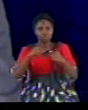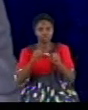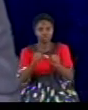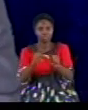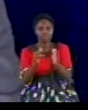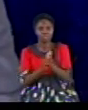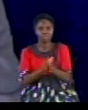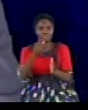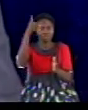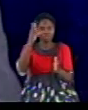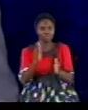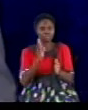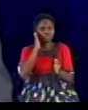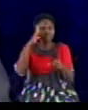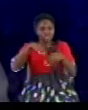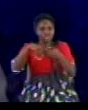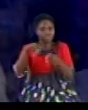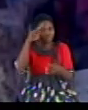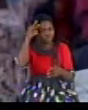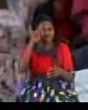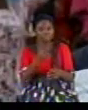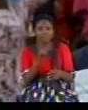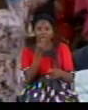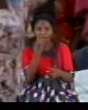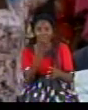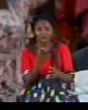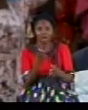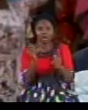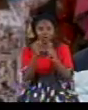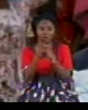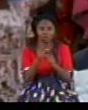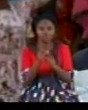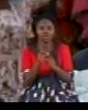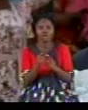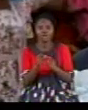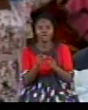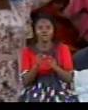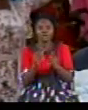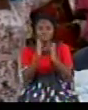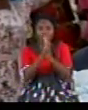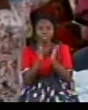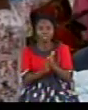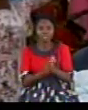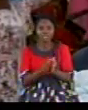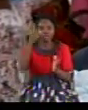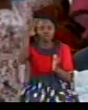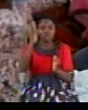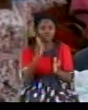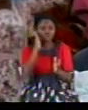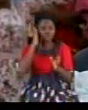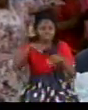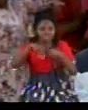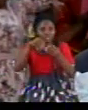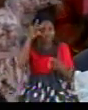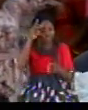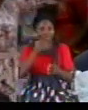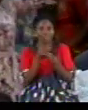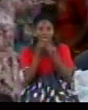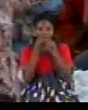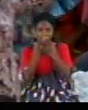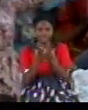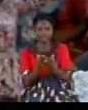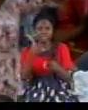unction to function. Begin to pray that God will grant him unction to function in the name